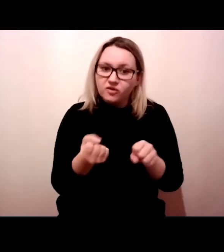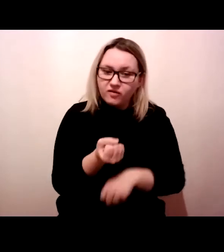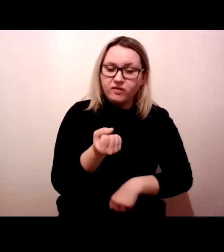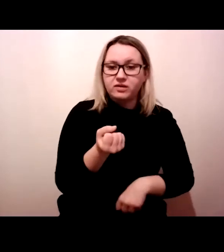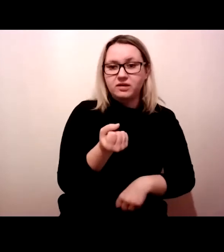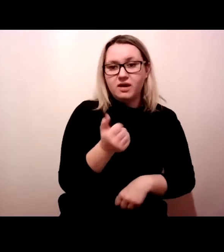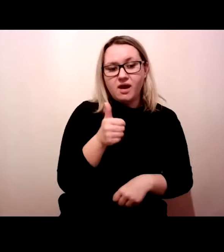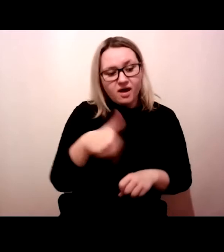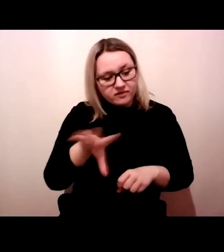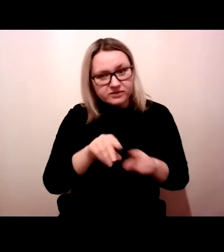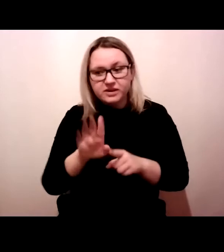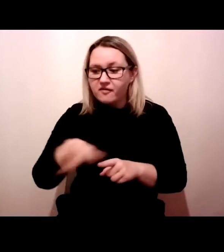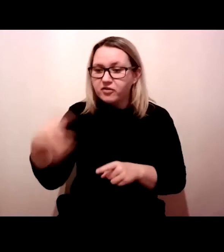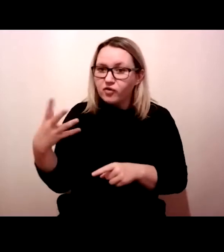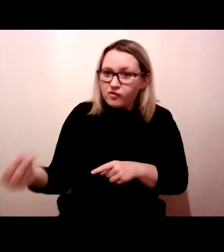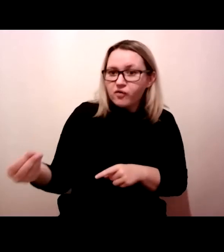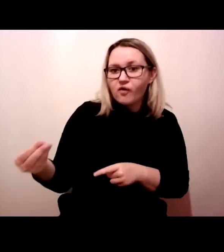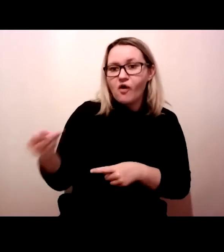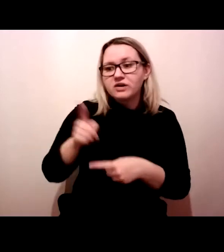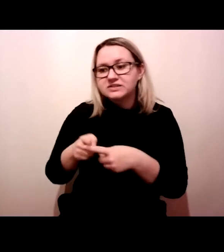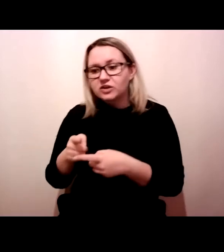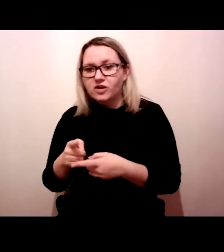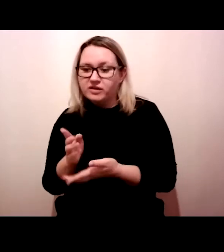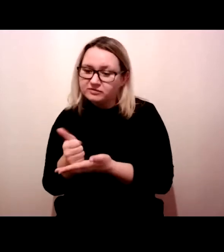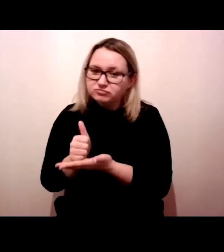sexual orientation. Some parents